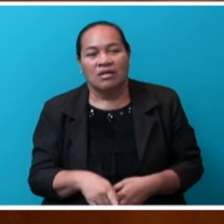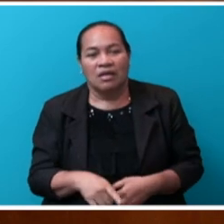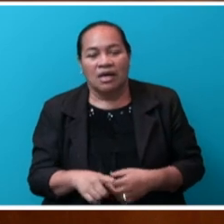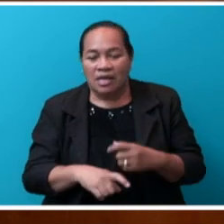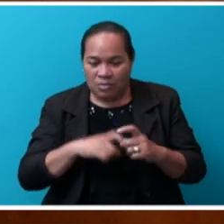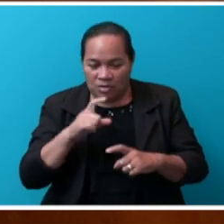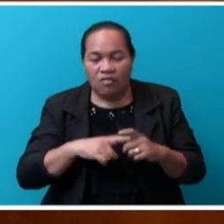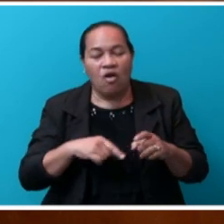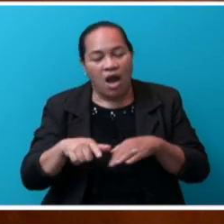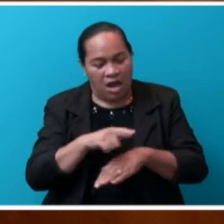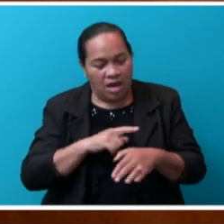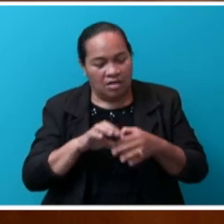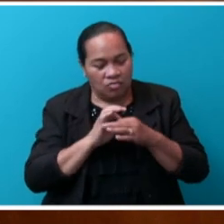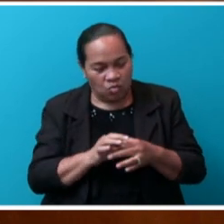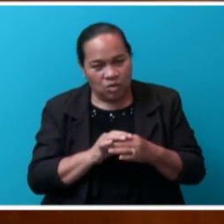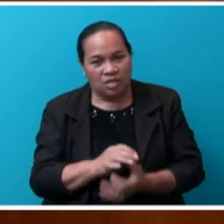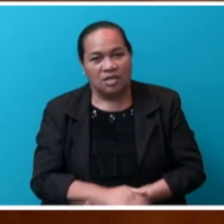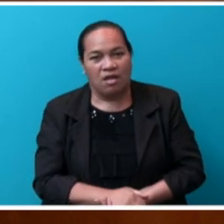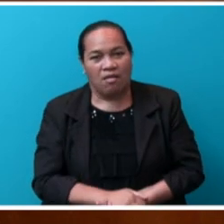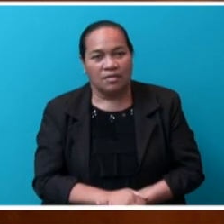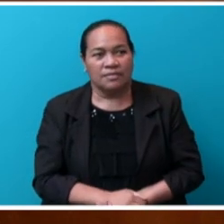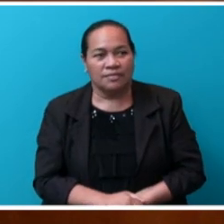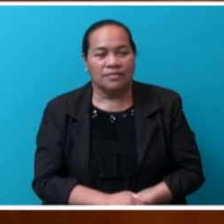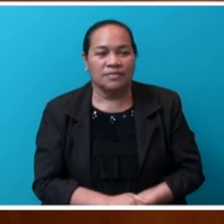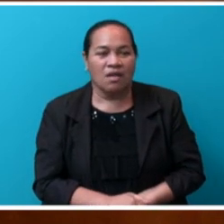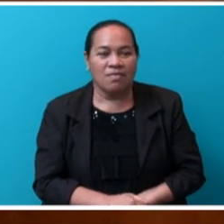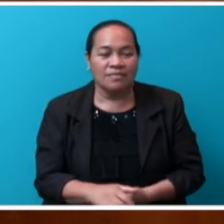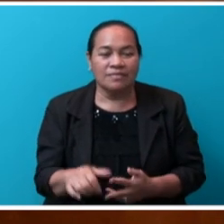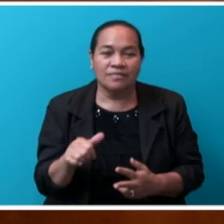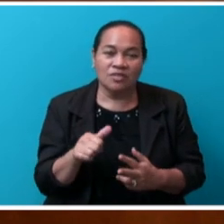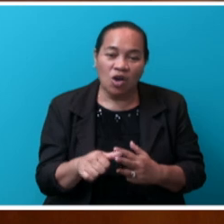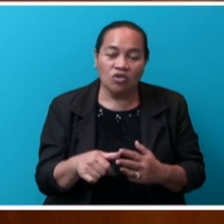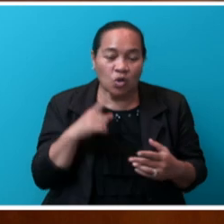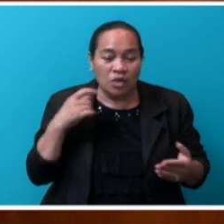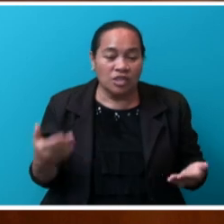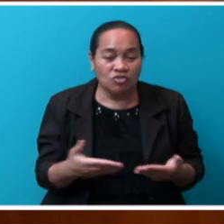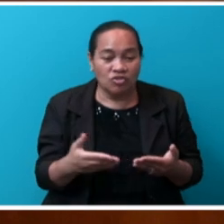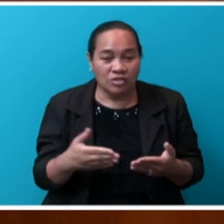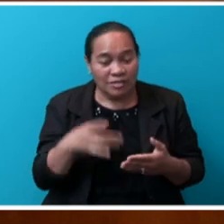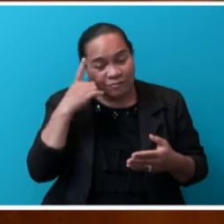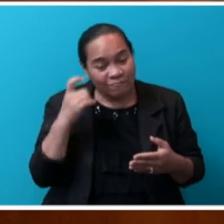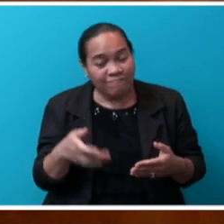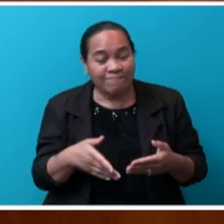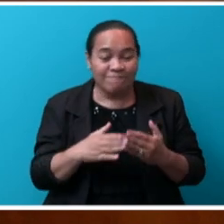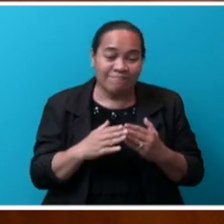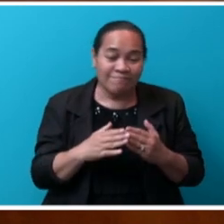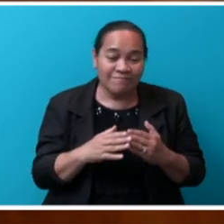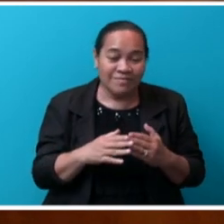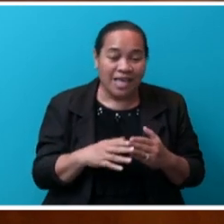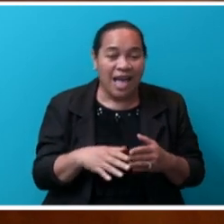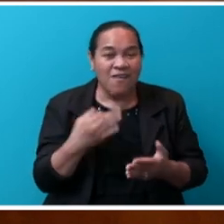resource owners. The Speaker, sir, we've also introduced an innovative financing